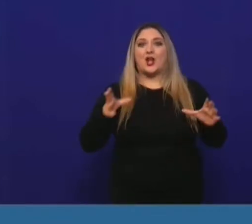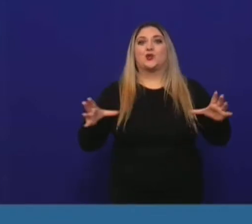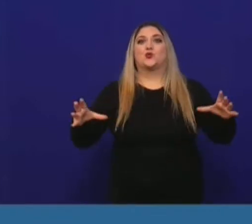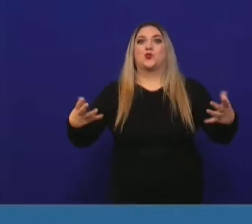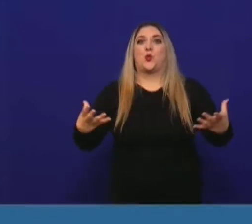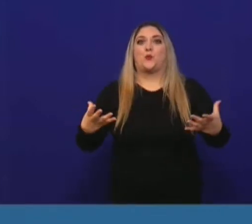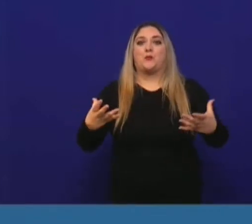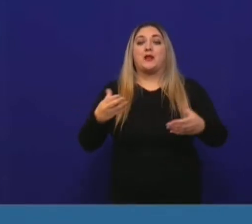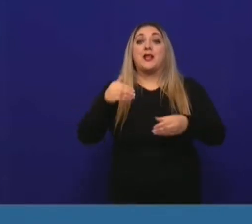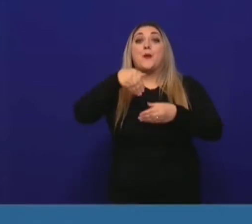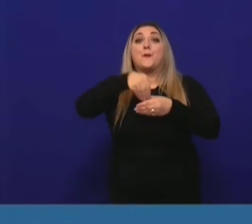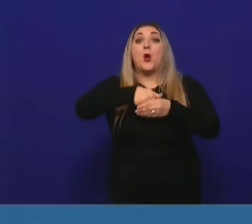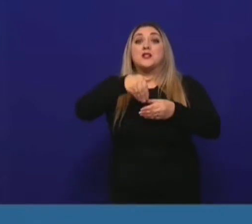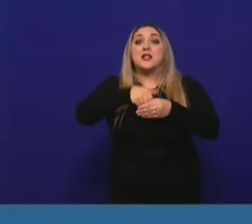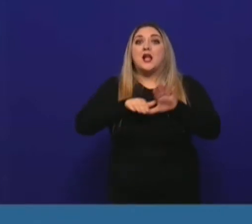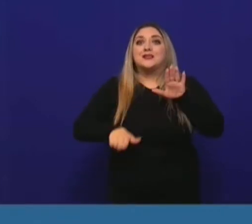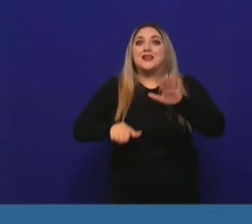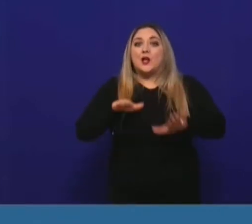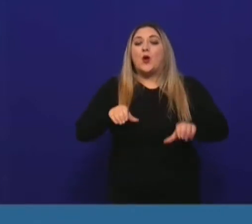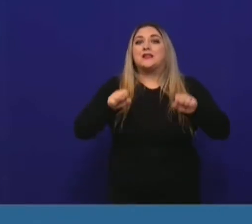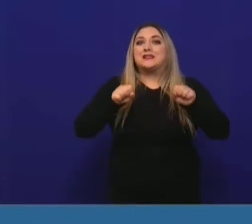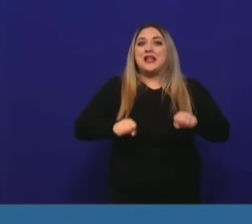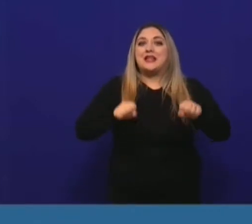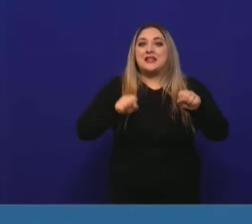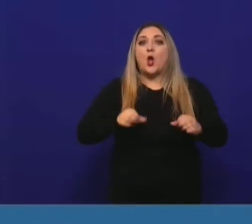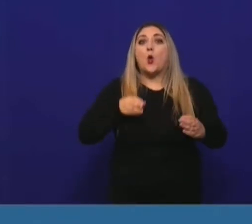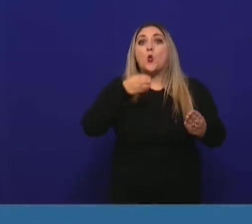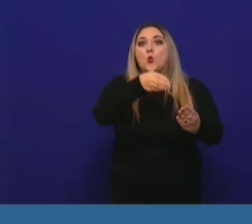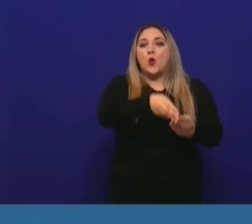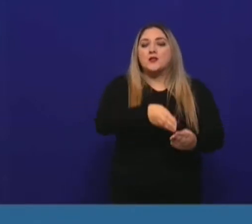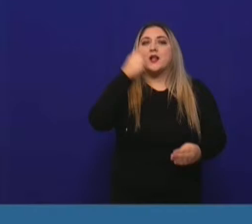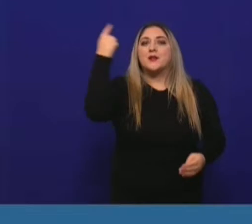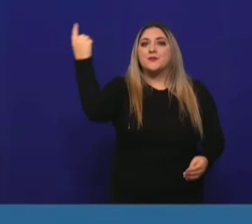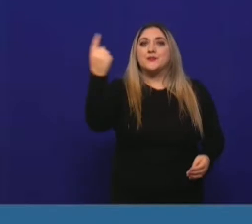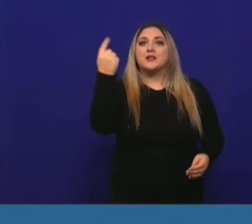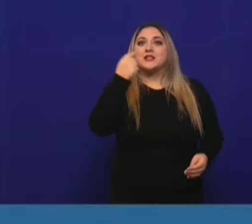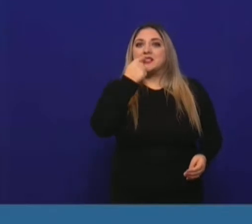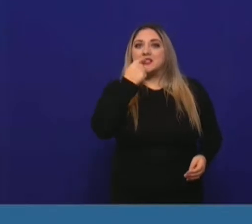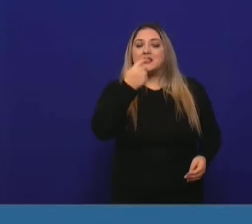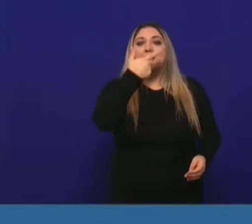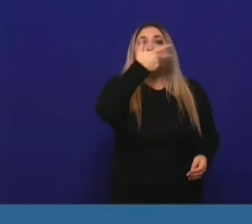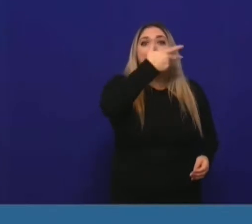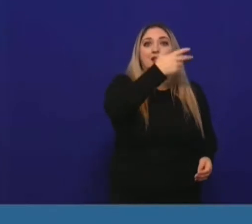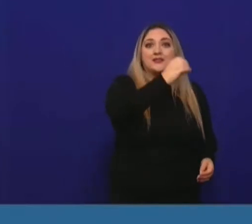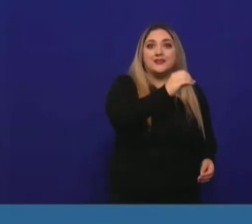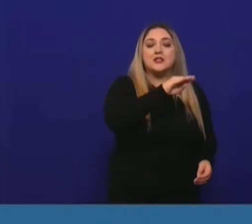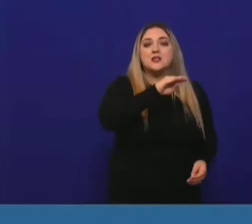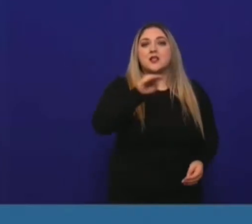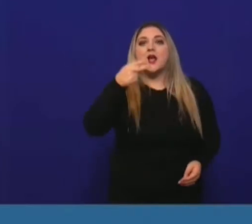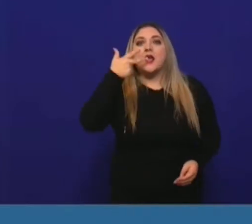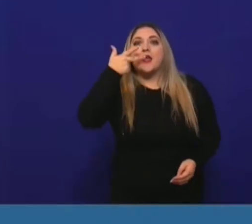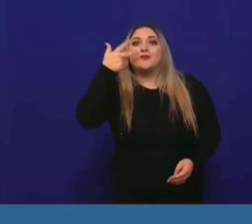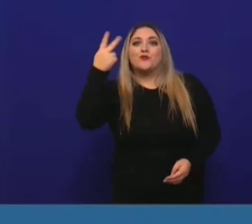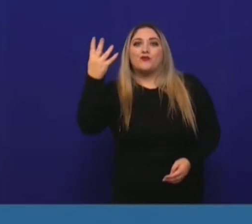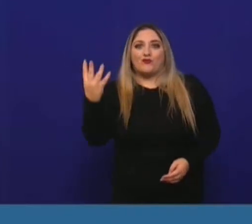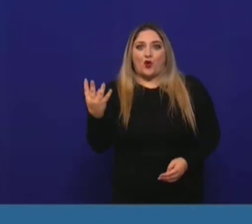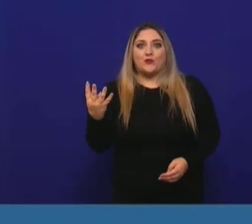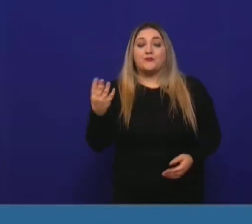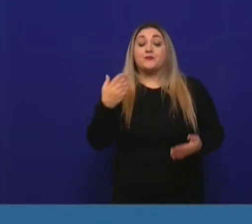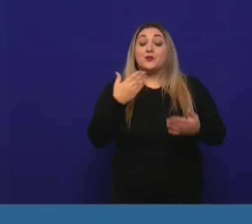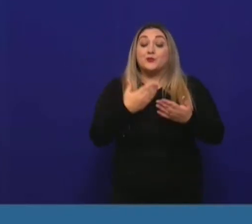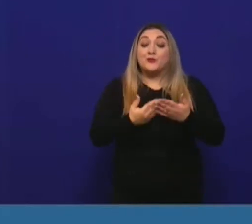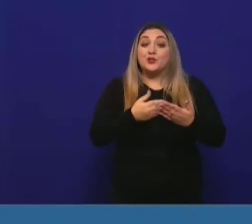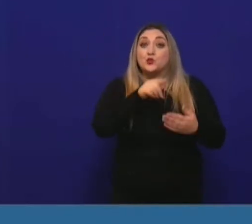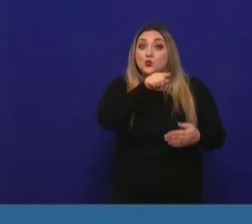l-ġimgħa d-dieħla tibdew tirċievu littri dawk in-nies li huma ta' età bejn 80 u 84 sena biex tkun tistgħu